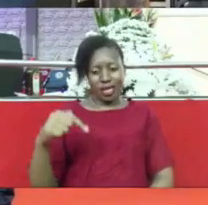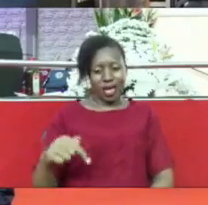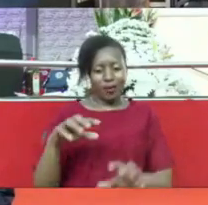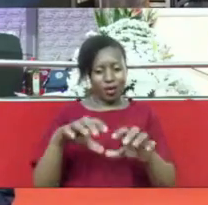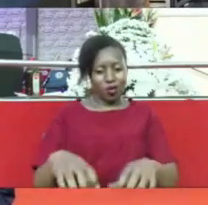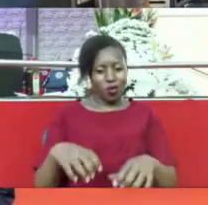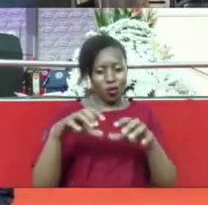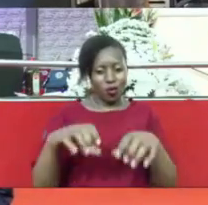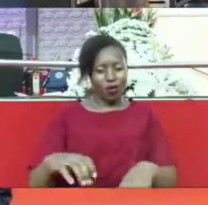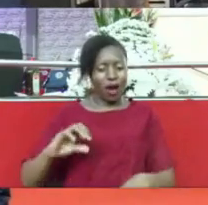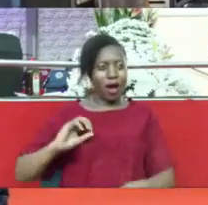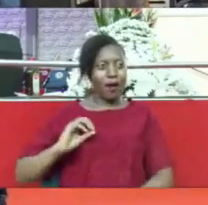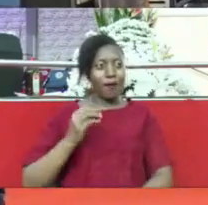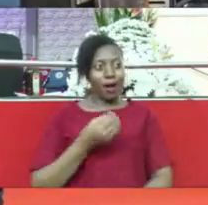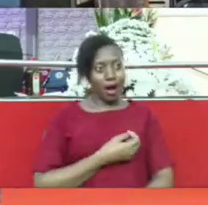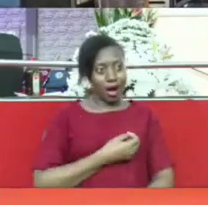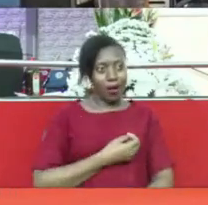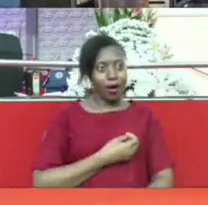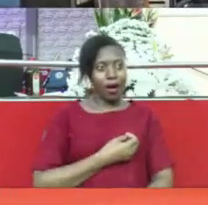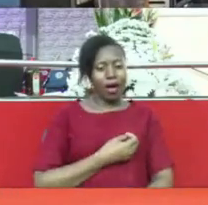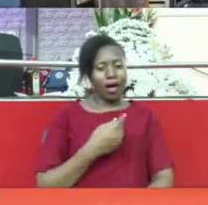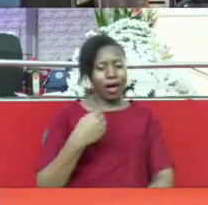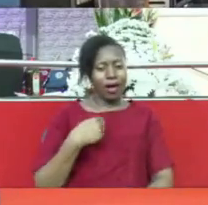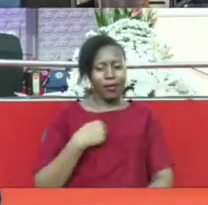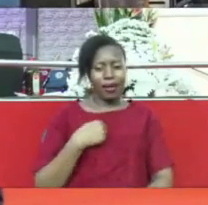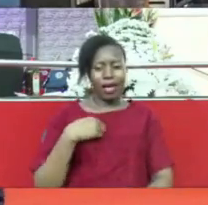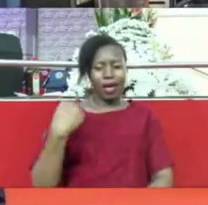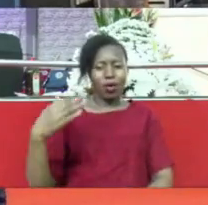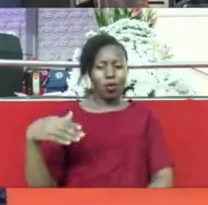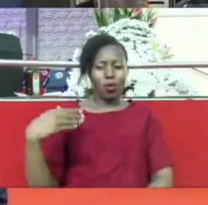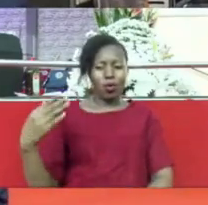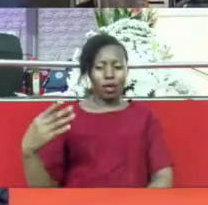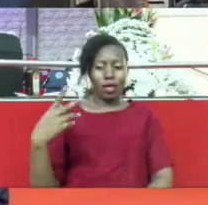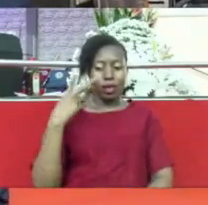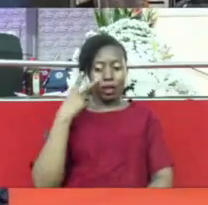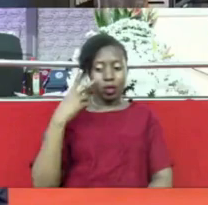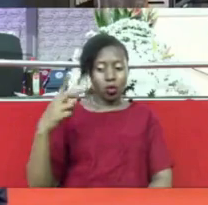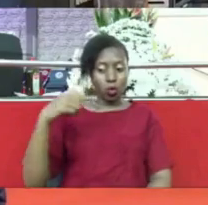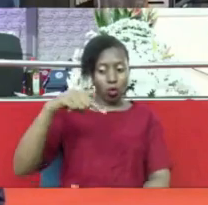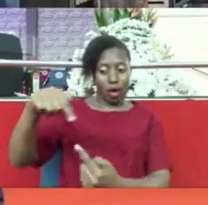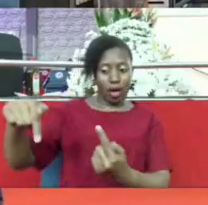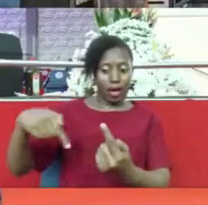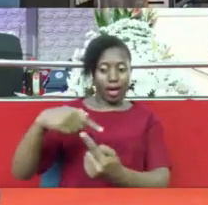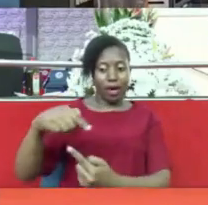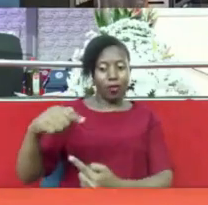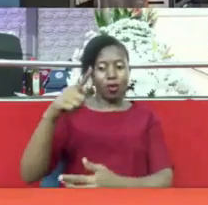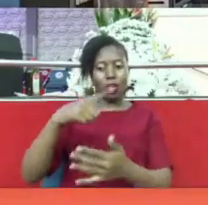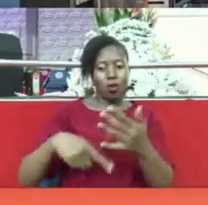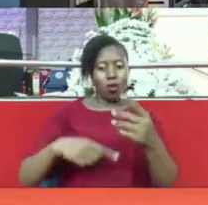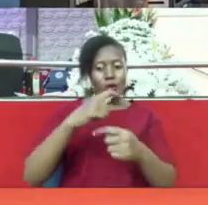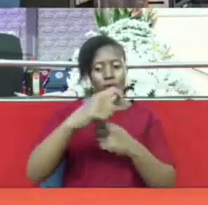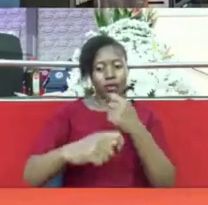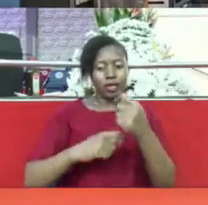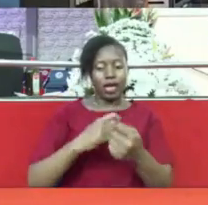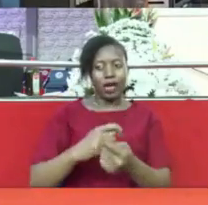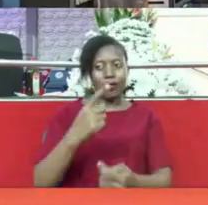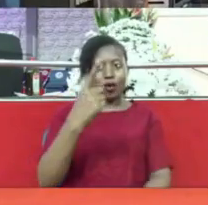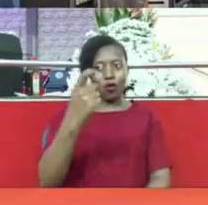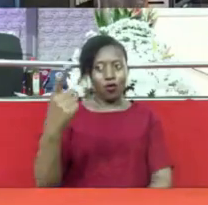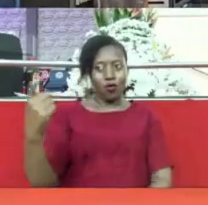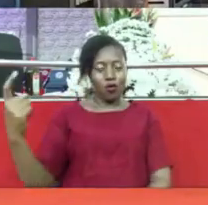go and look around to see what kind of worms they are. Na ningeenda pale kuangalia ni wadudu aina gani. To help me